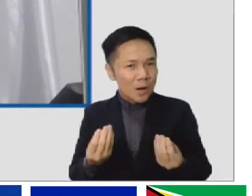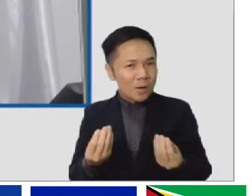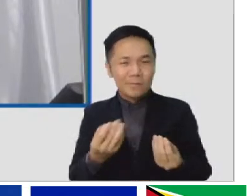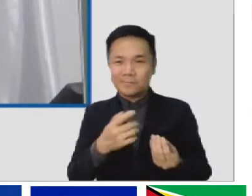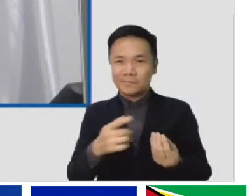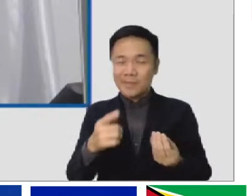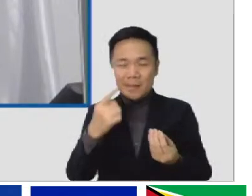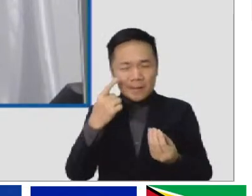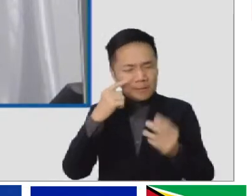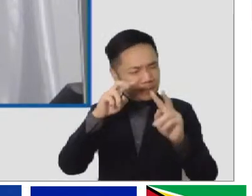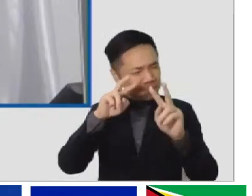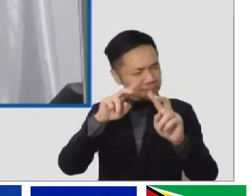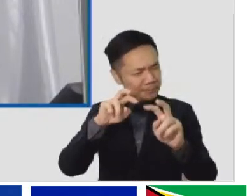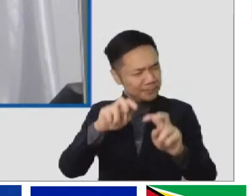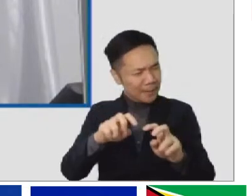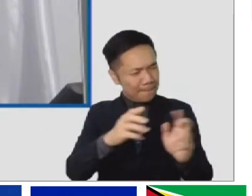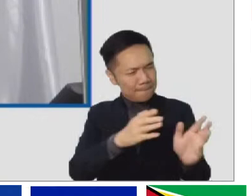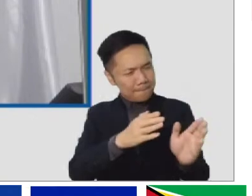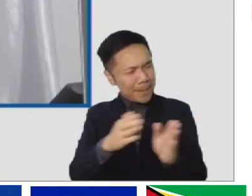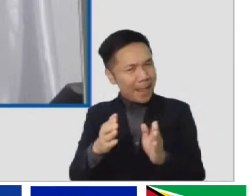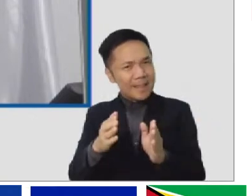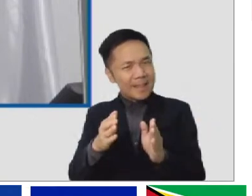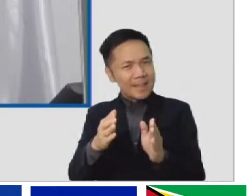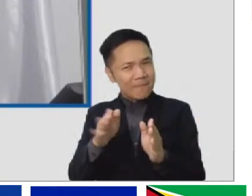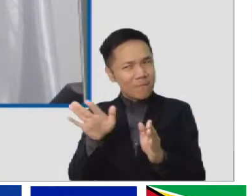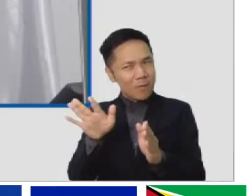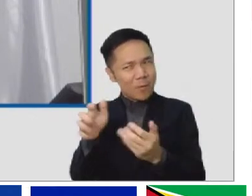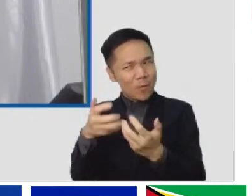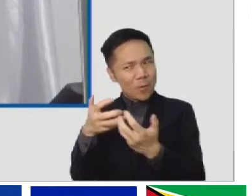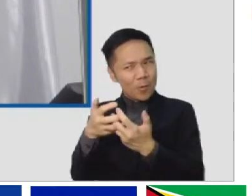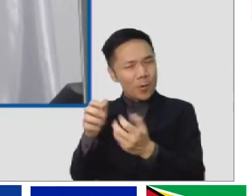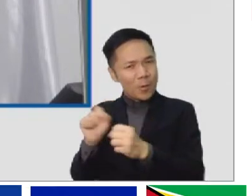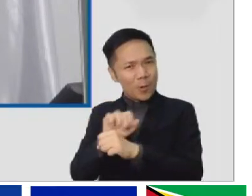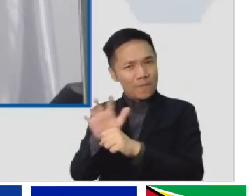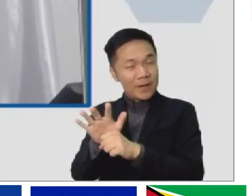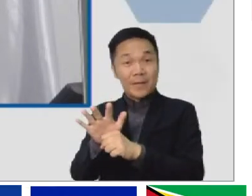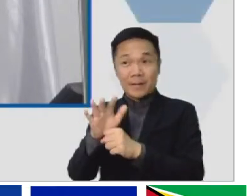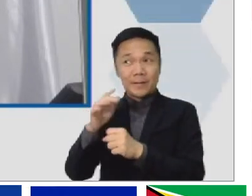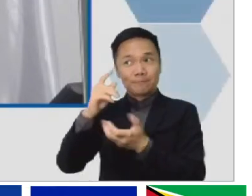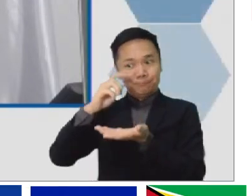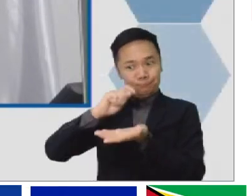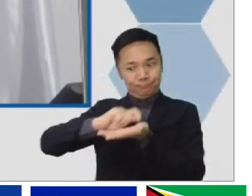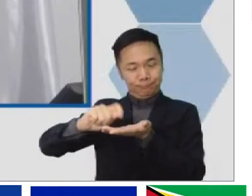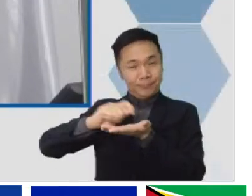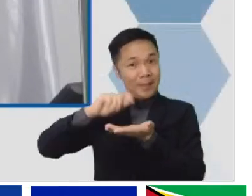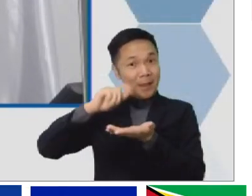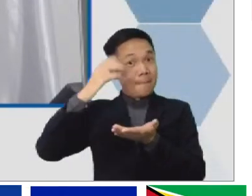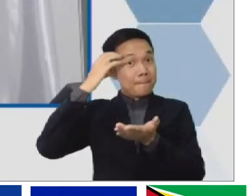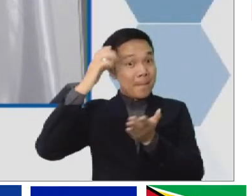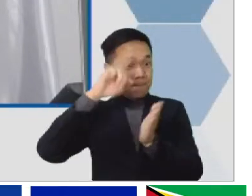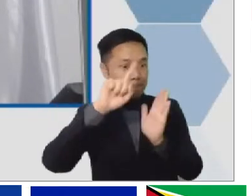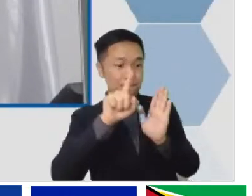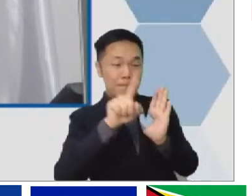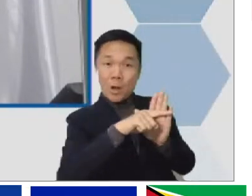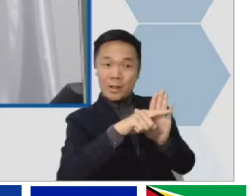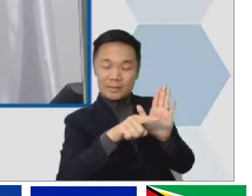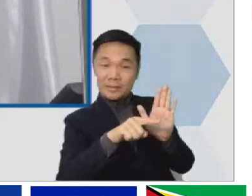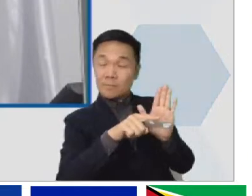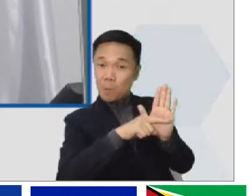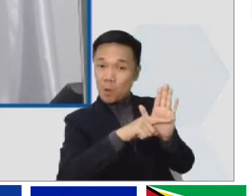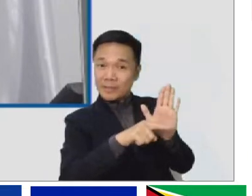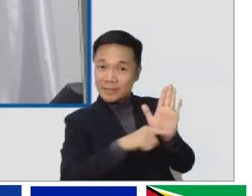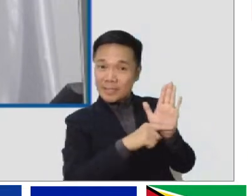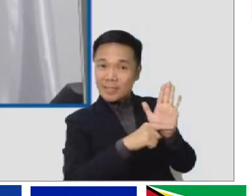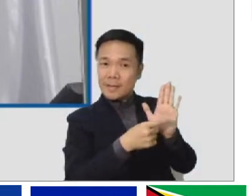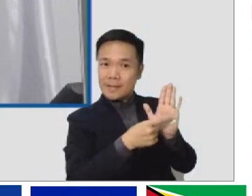for us to be able to have an effective public policy to minimize risk, and that contributes without a